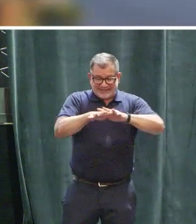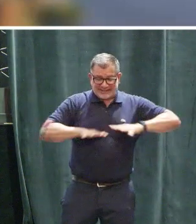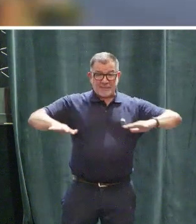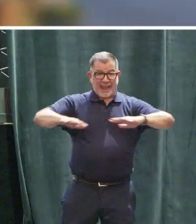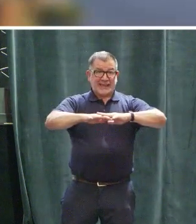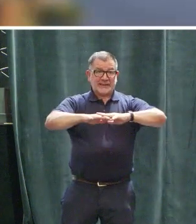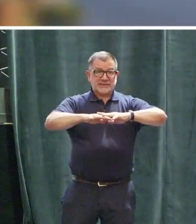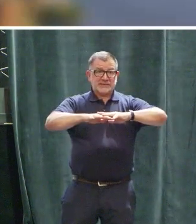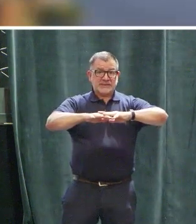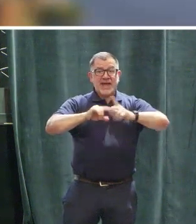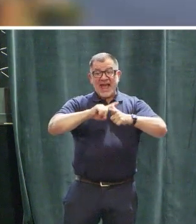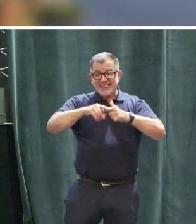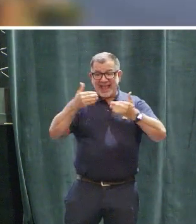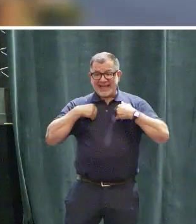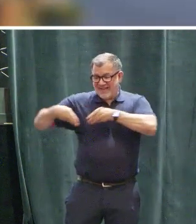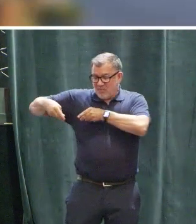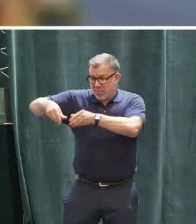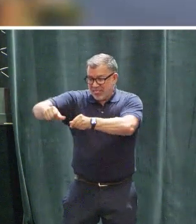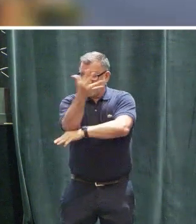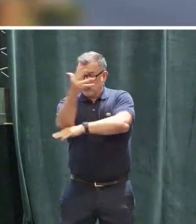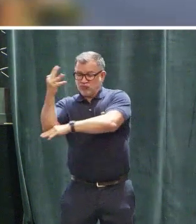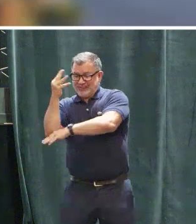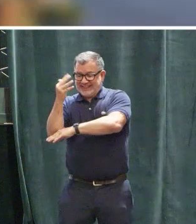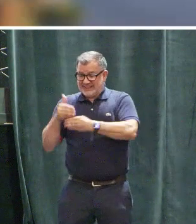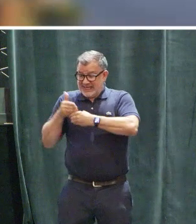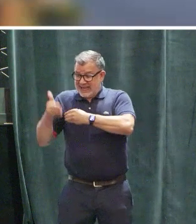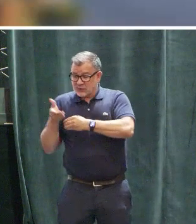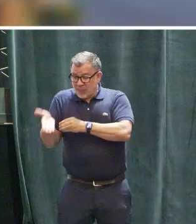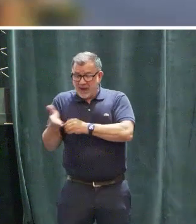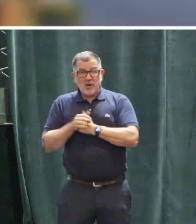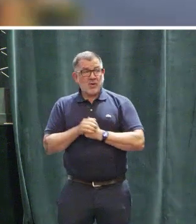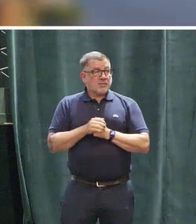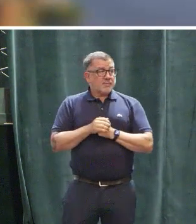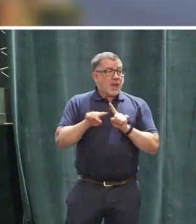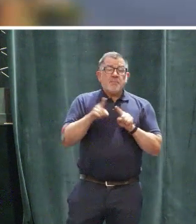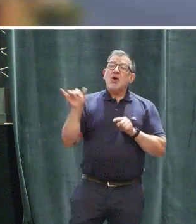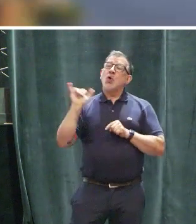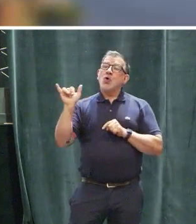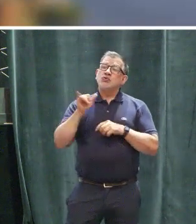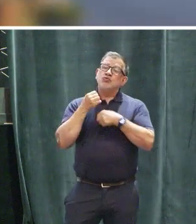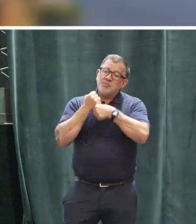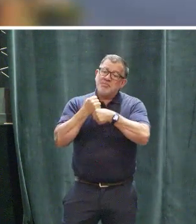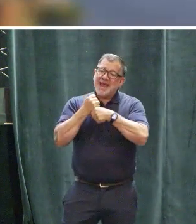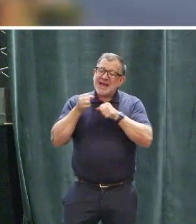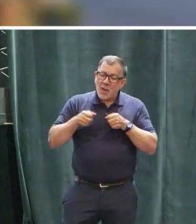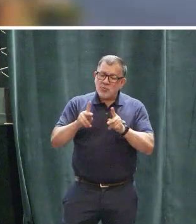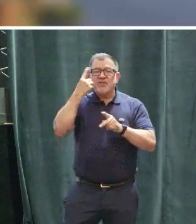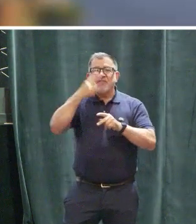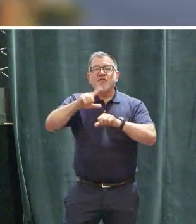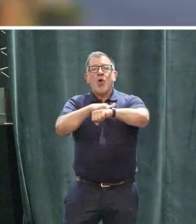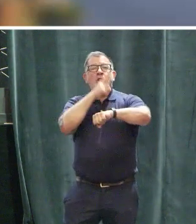the landscaping next to it, but also to create some opportunities for